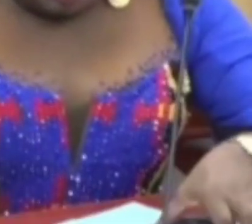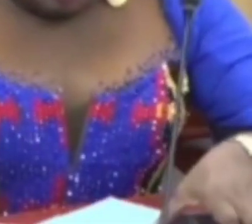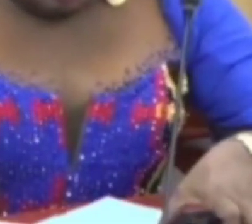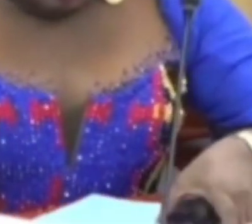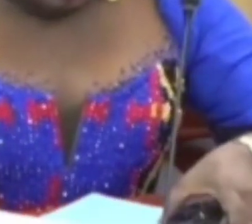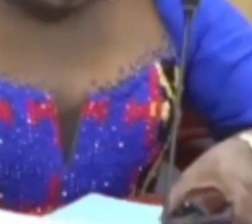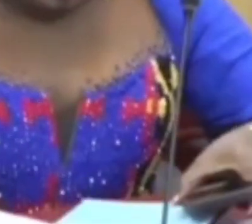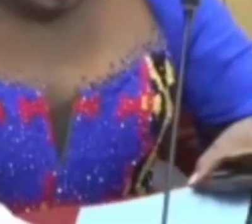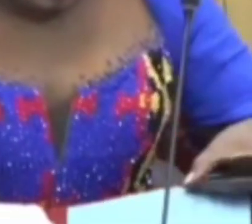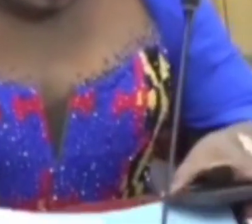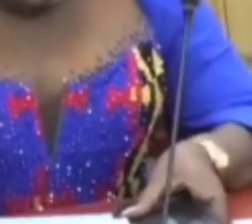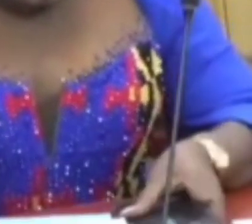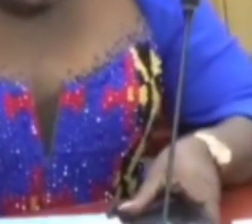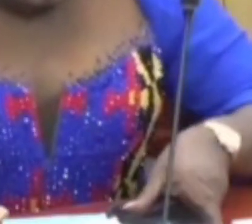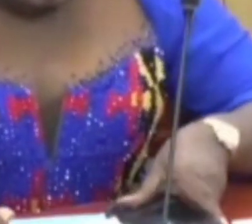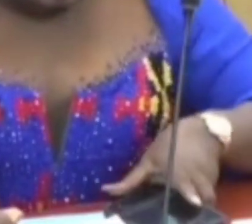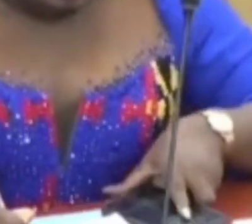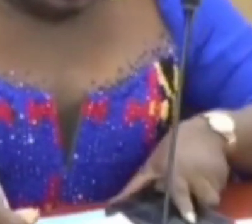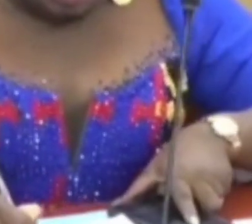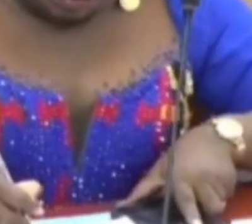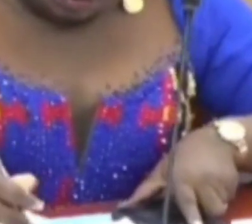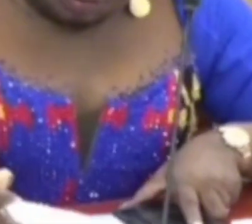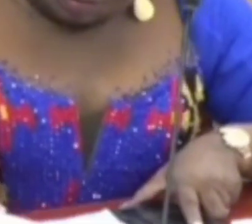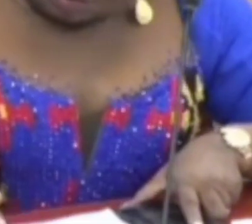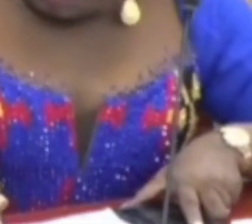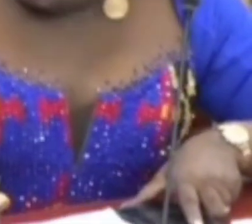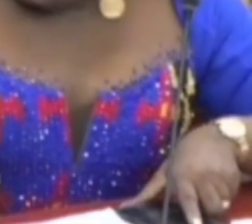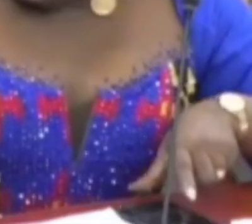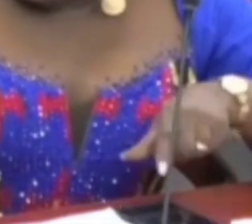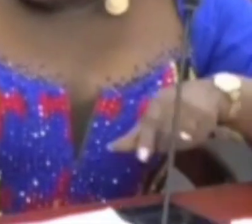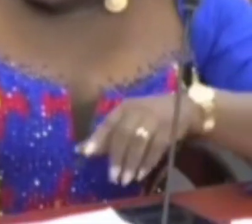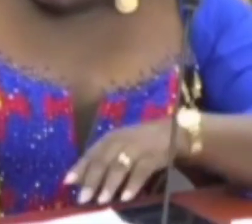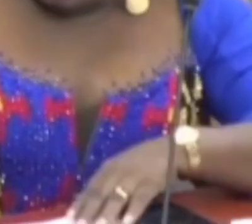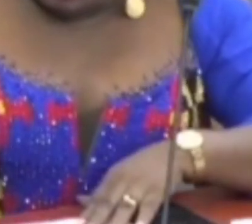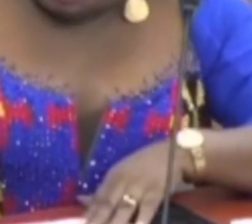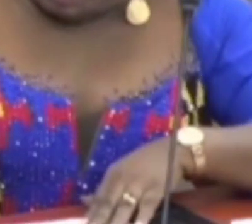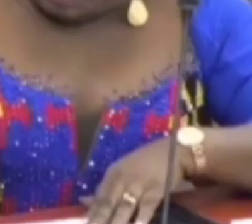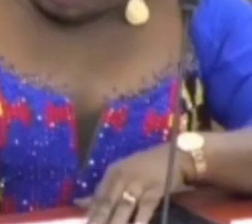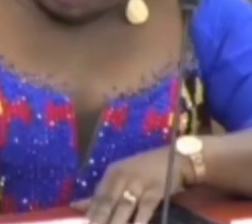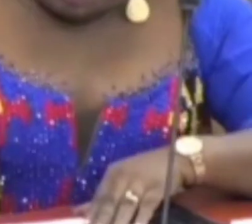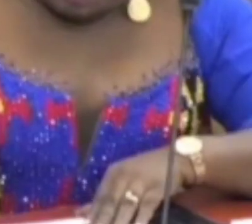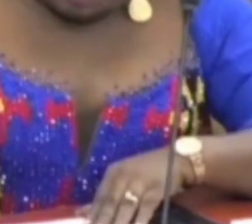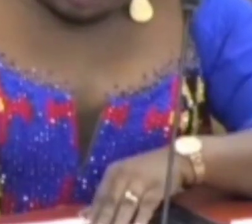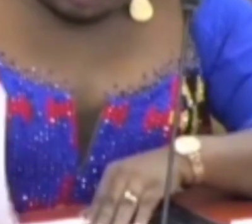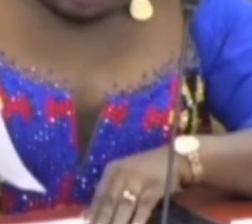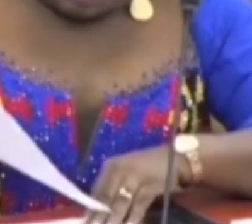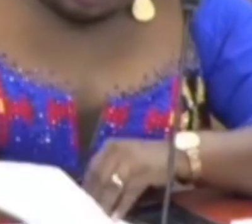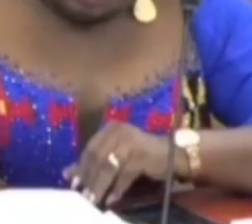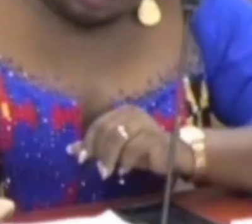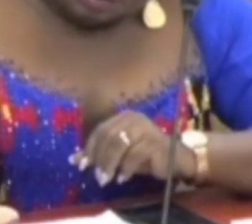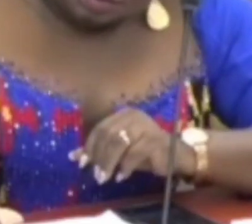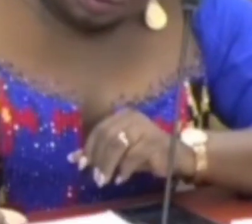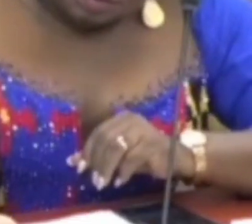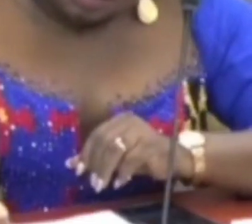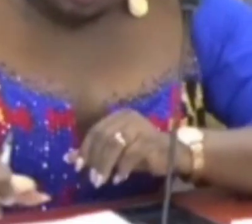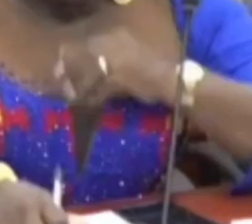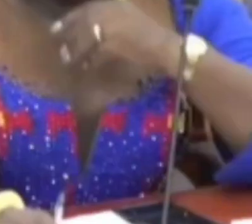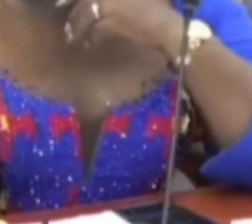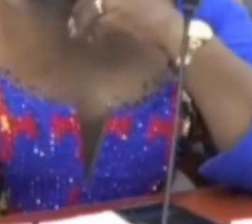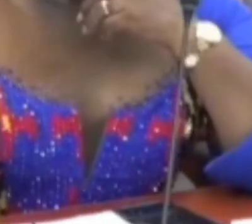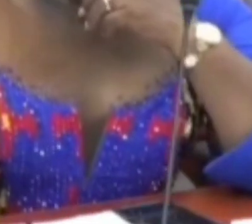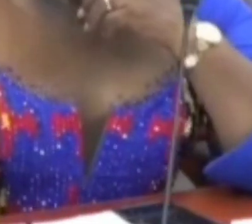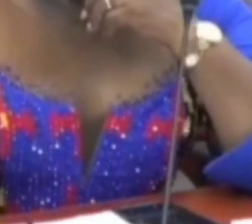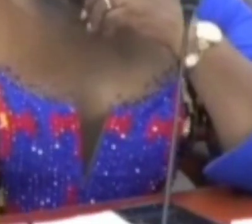have. Having made that point, Where from that letter? I need, Mr. Chairman, to also draw your